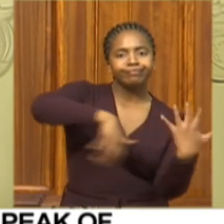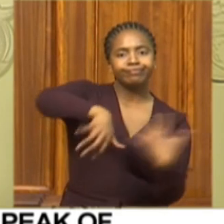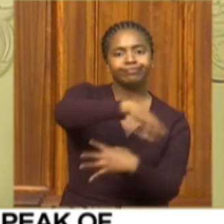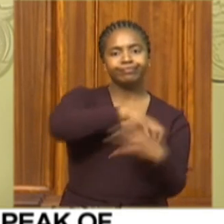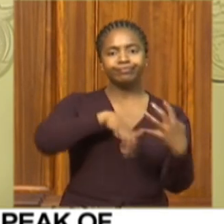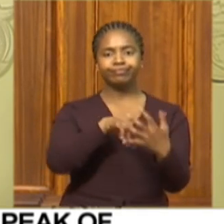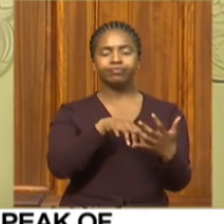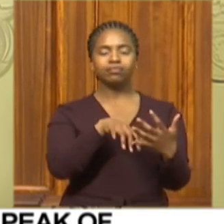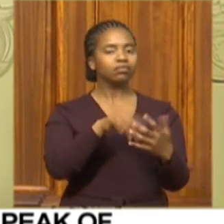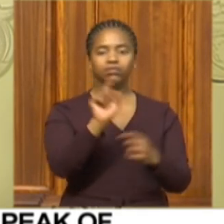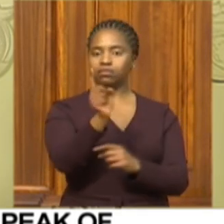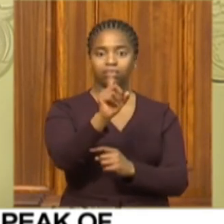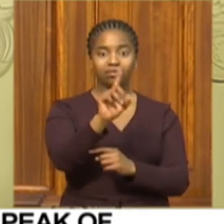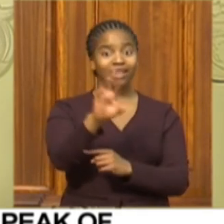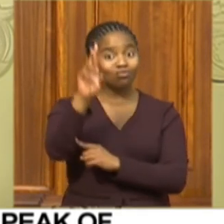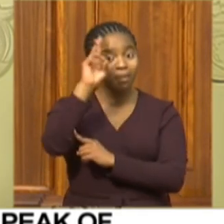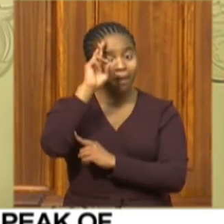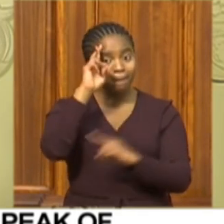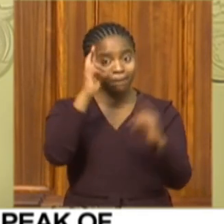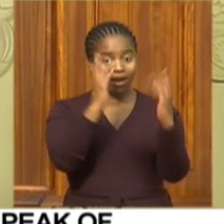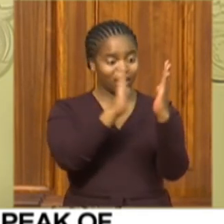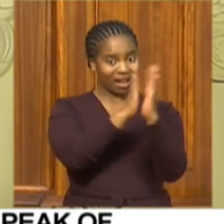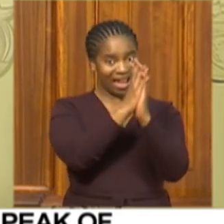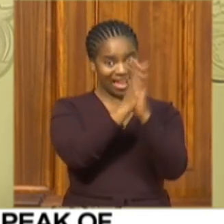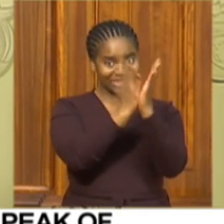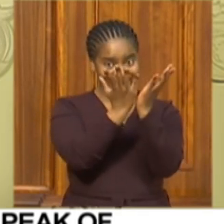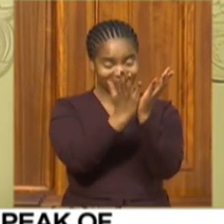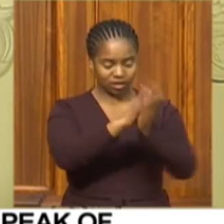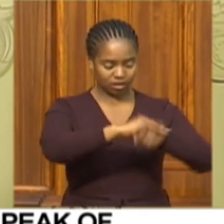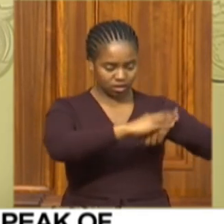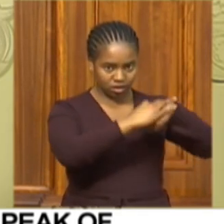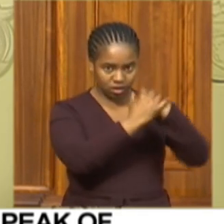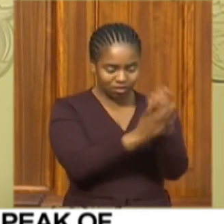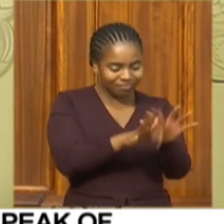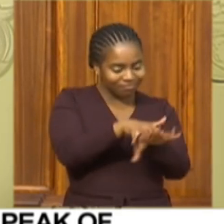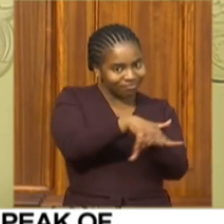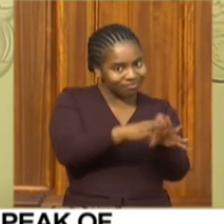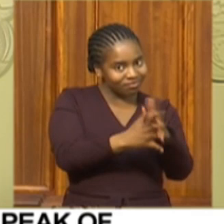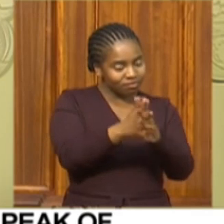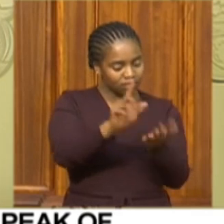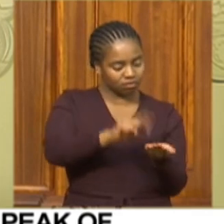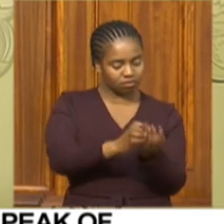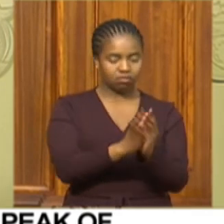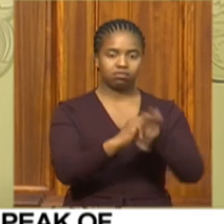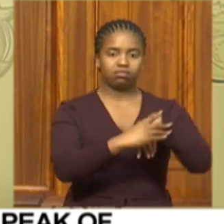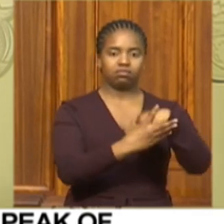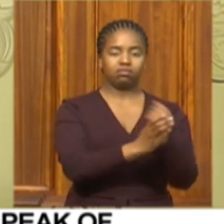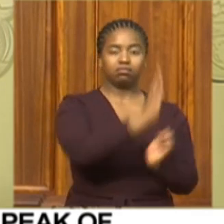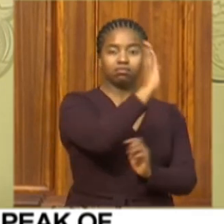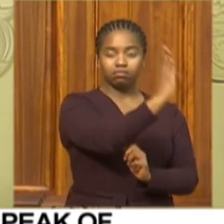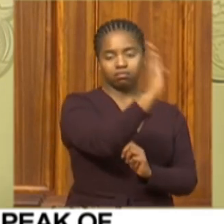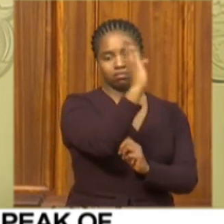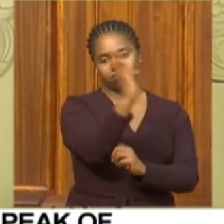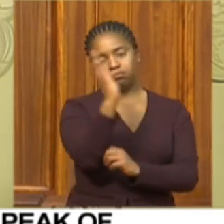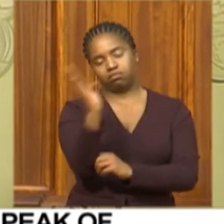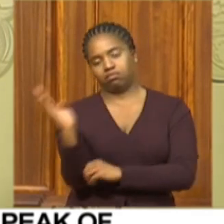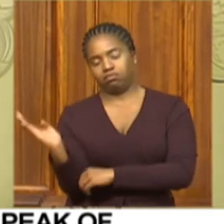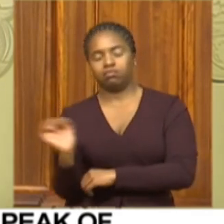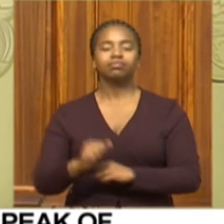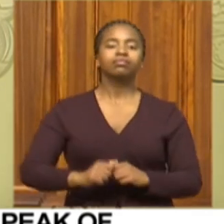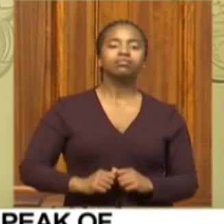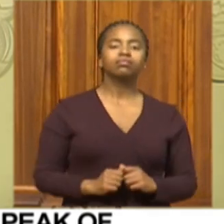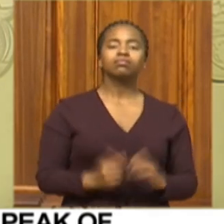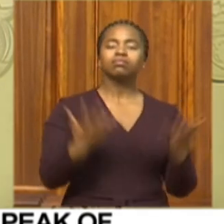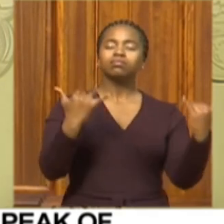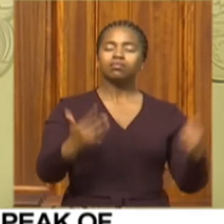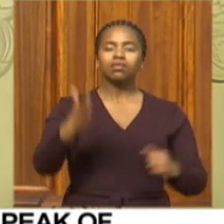to regularly wash our hands and to sanitize them. We now know that a